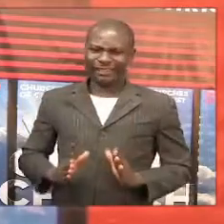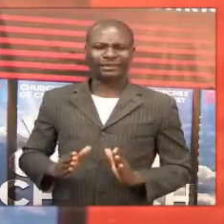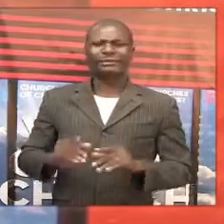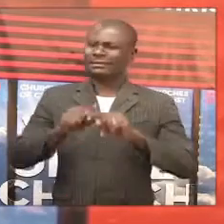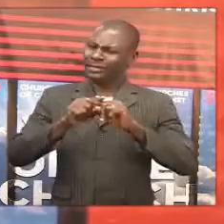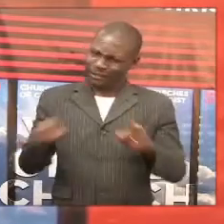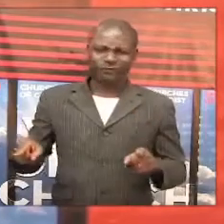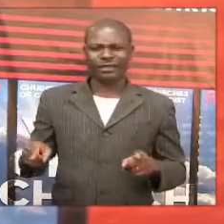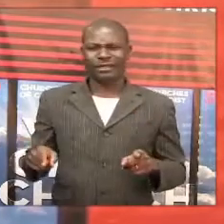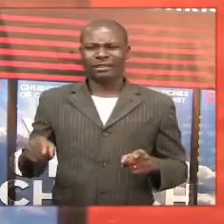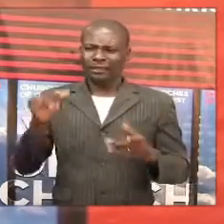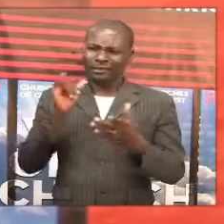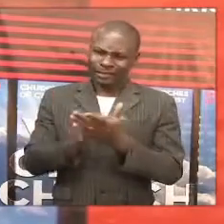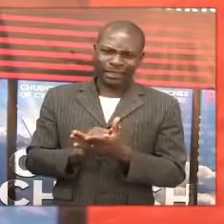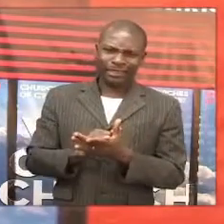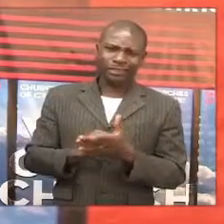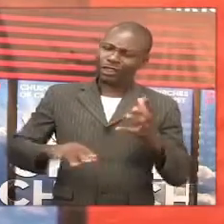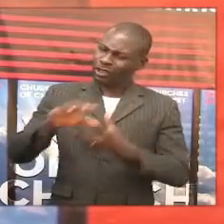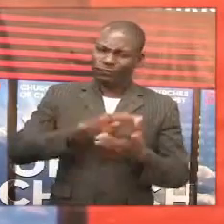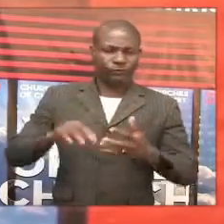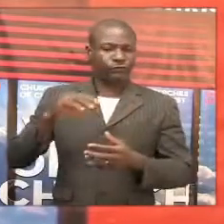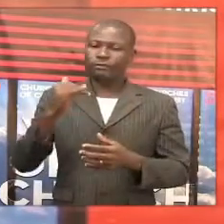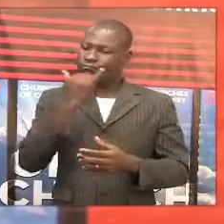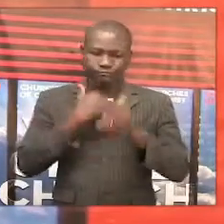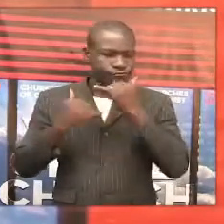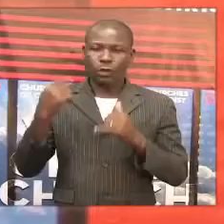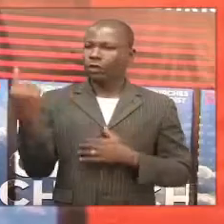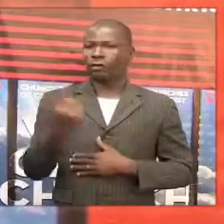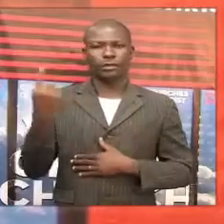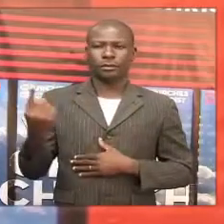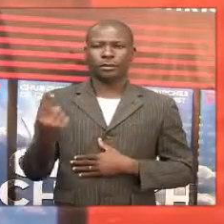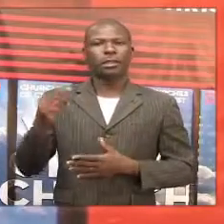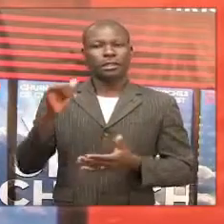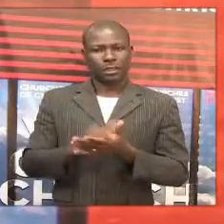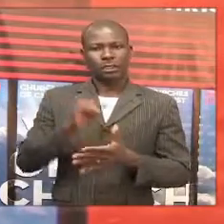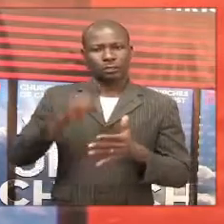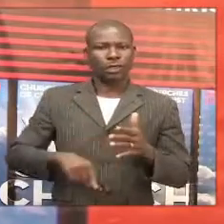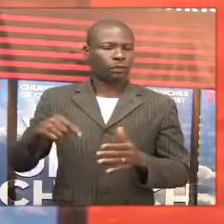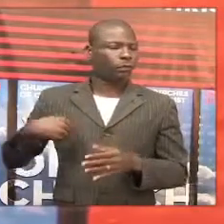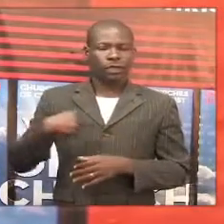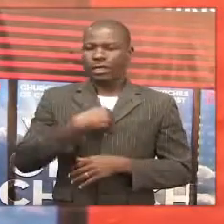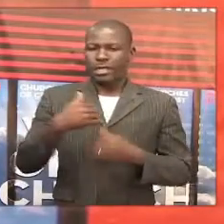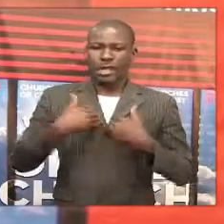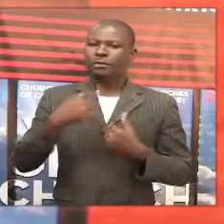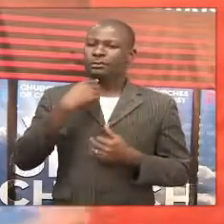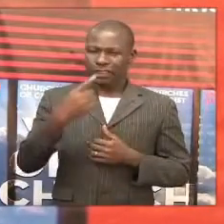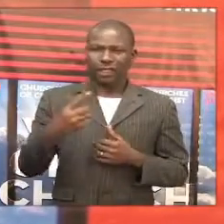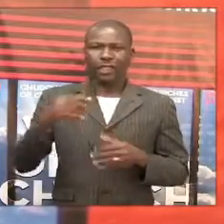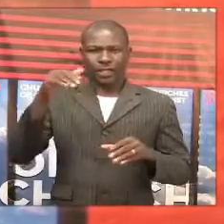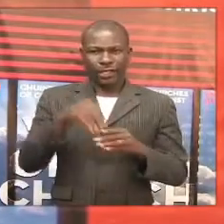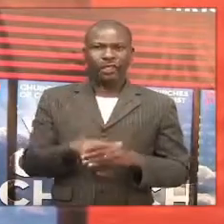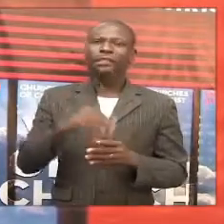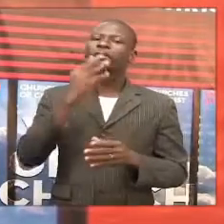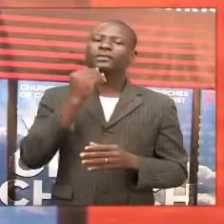say, and only do for some noa. Who bear mistake is ah. A Samoa Yakana said. A Jew for Sumunimo, and I know Midi